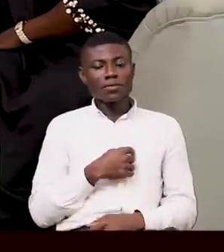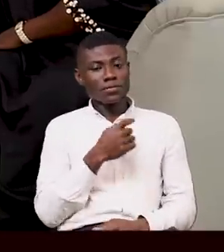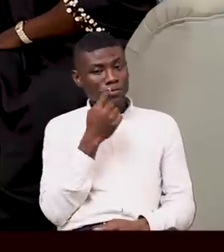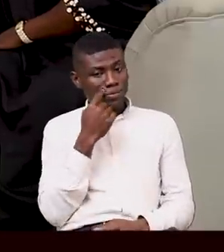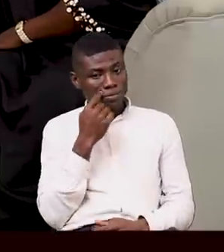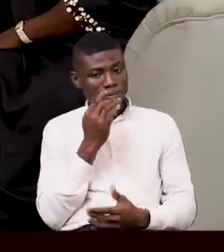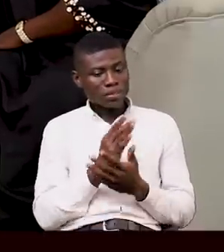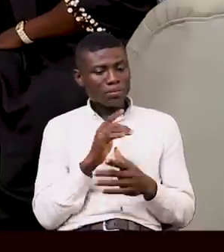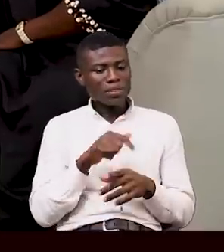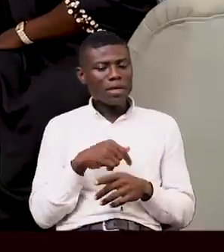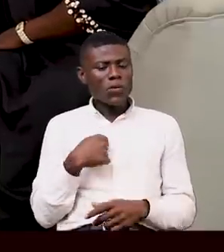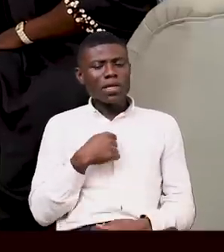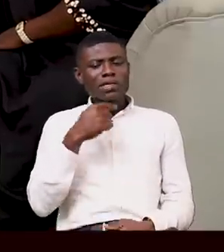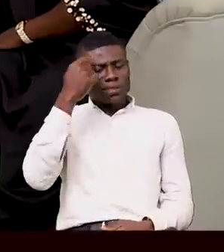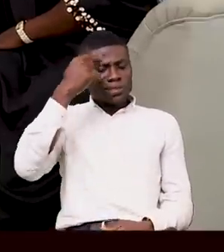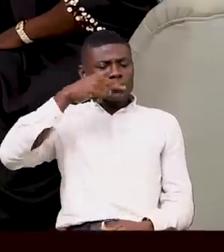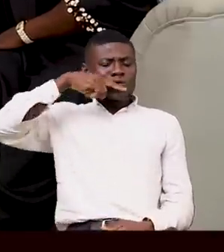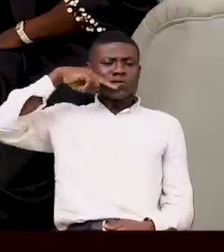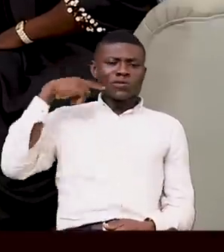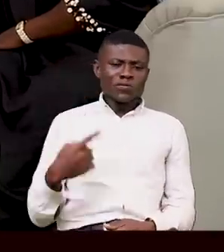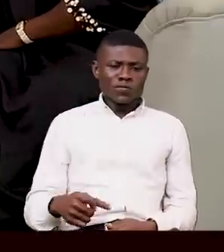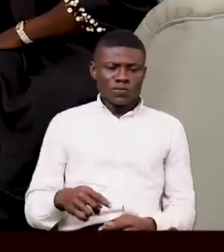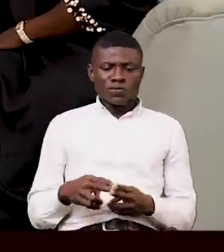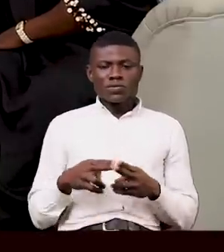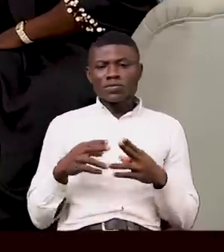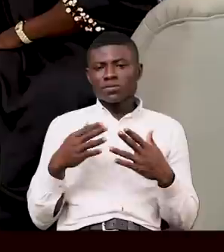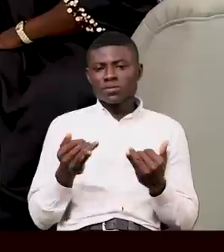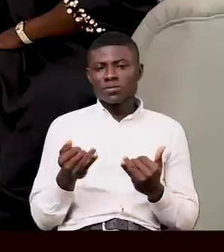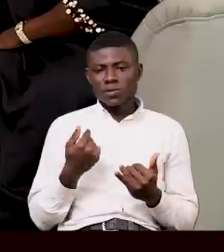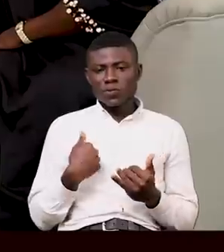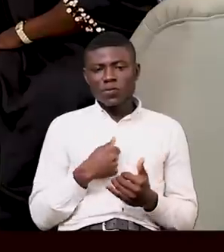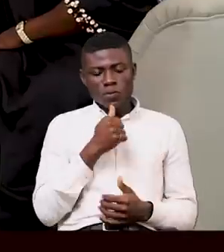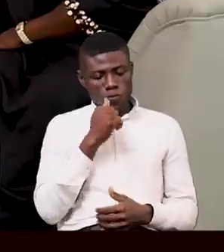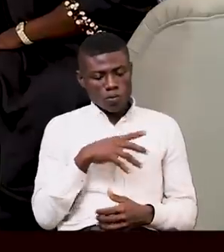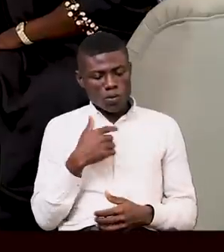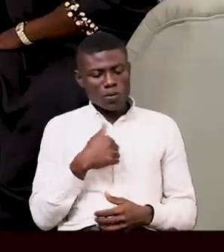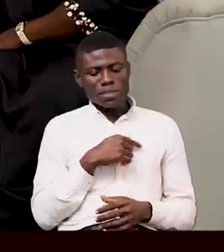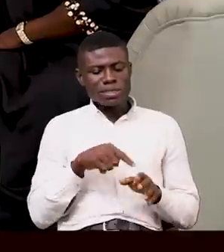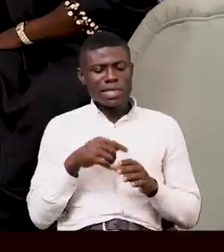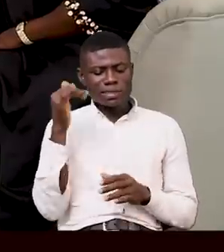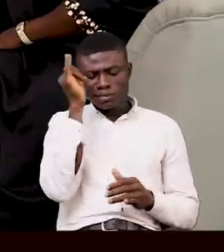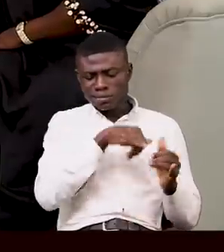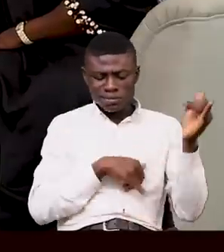a na amatri mu de kakra. Enti ye ye ma ne edi nsamfu.